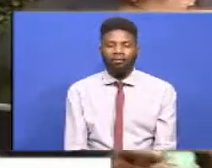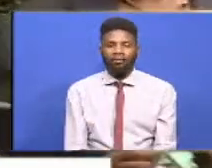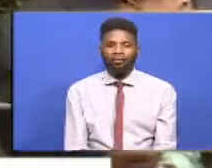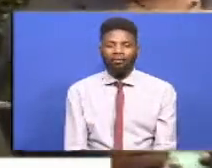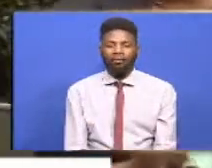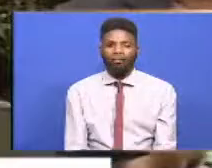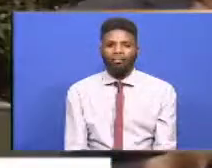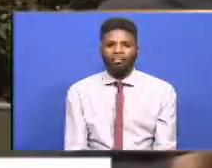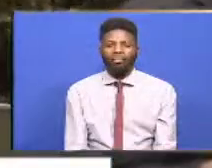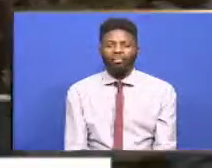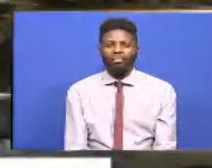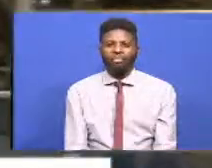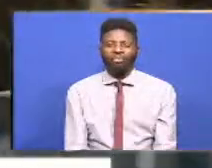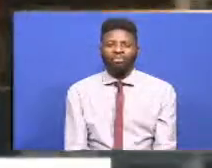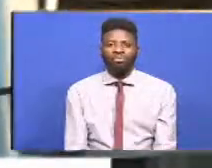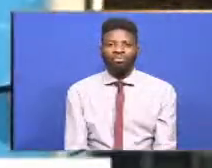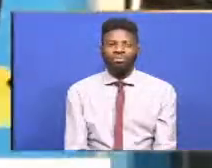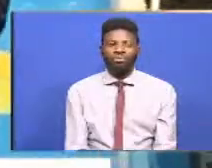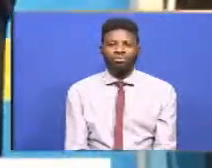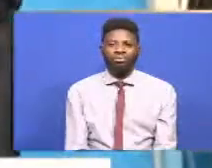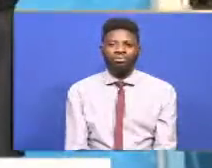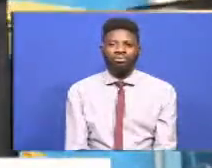Thank you. Thank you.